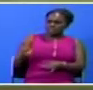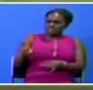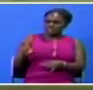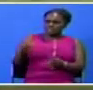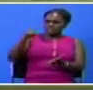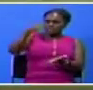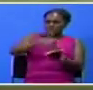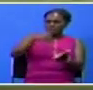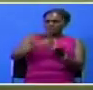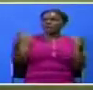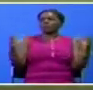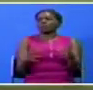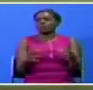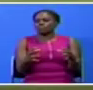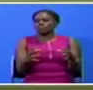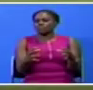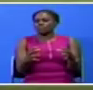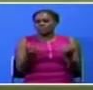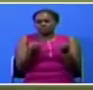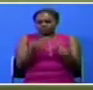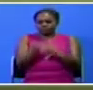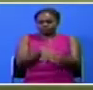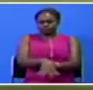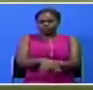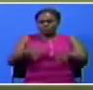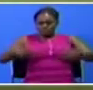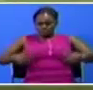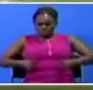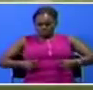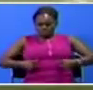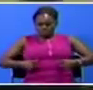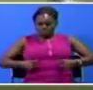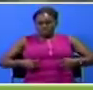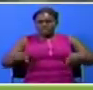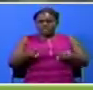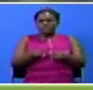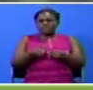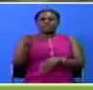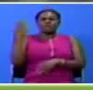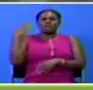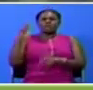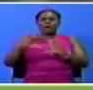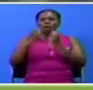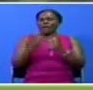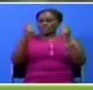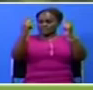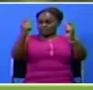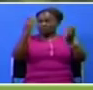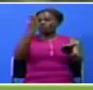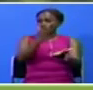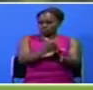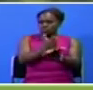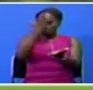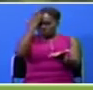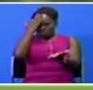of the team right now, the blend of the youth and the guys who are in that former World Cup, then definitely you know